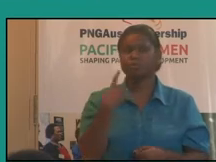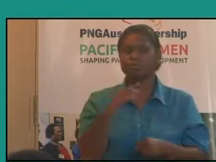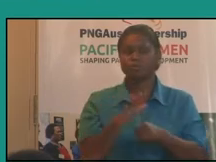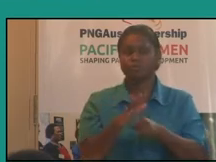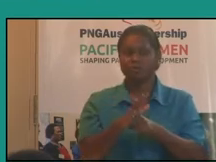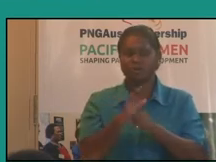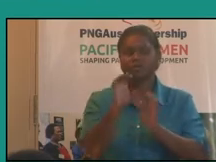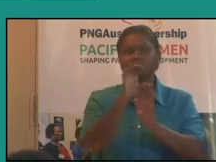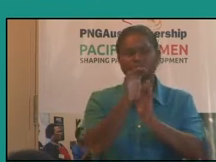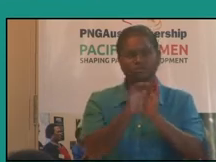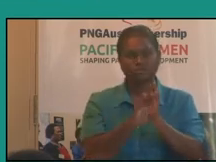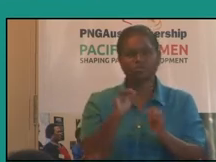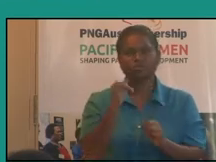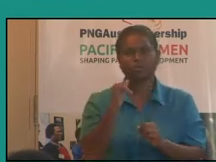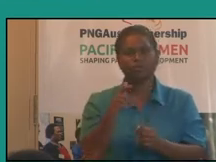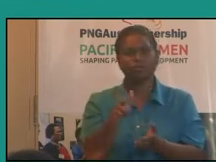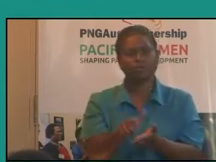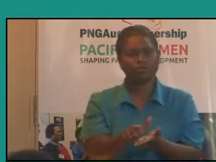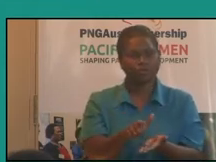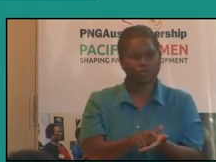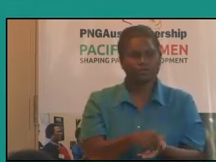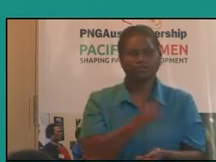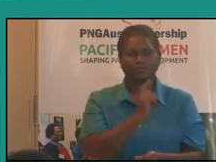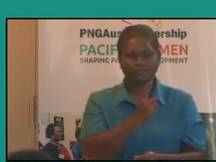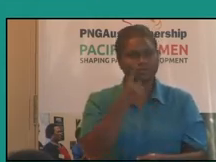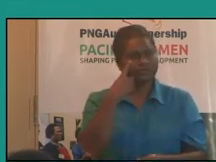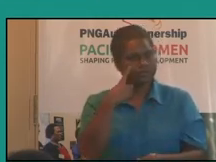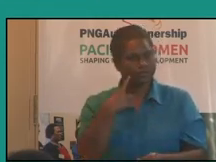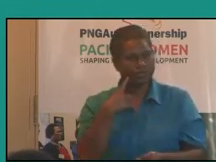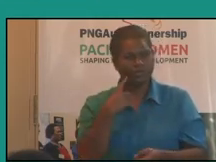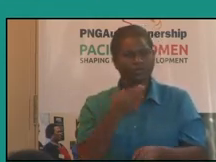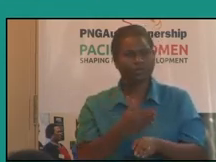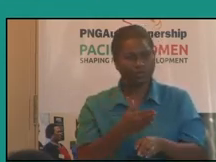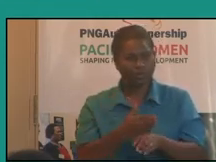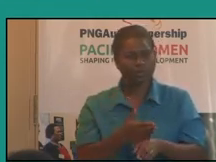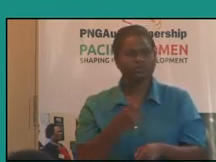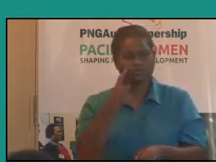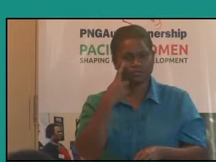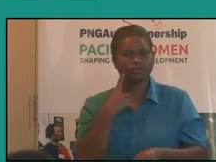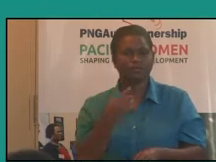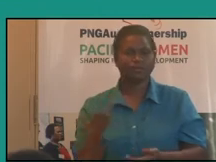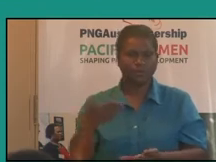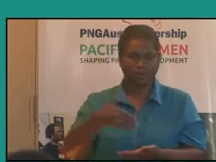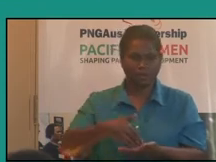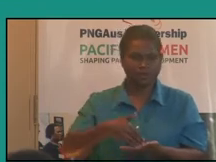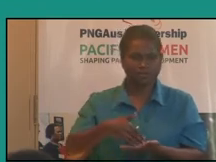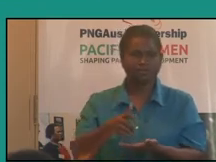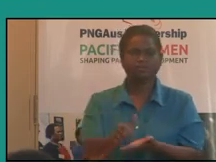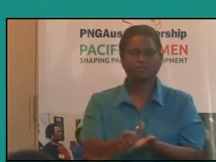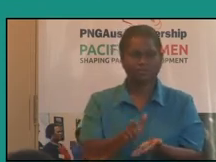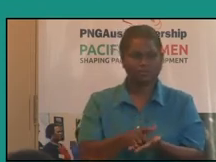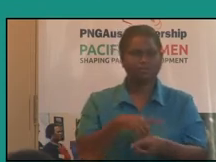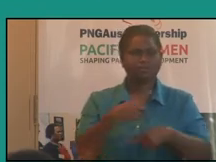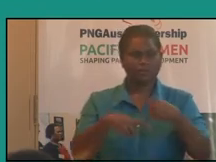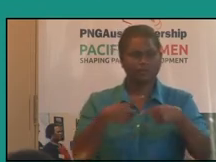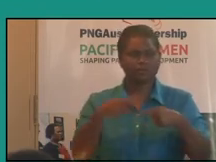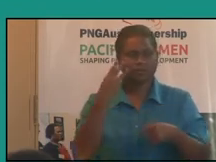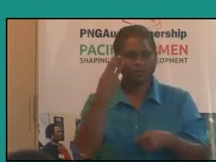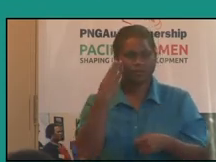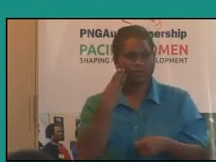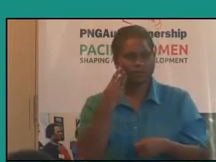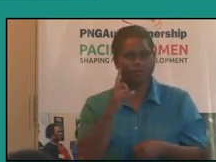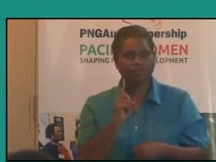are working as to what we want this to go, but now it is very dependable on how it will now go